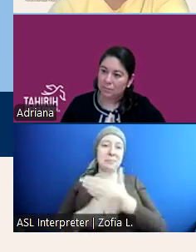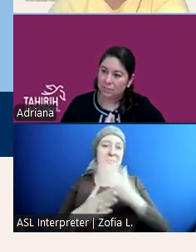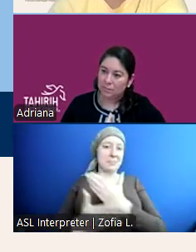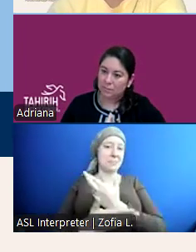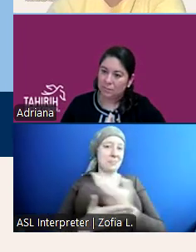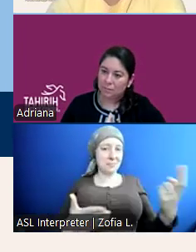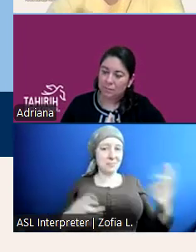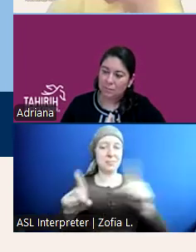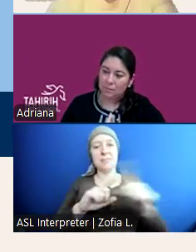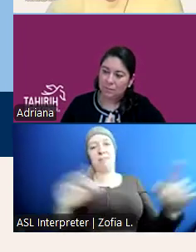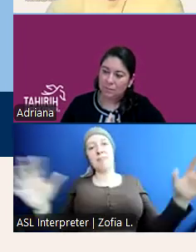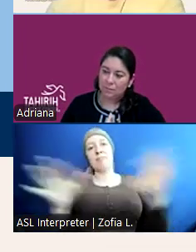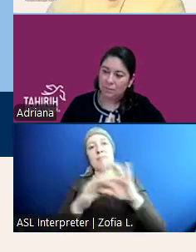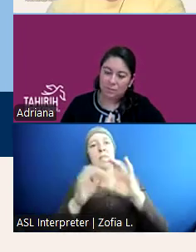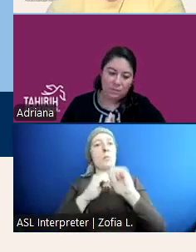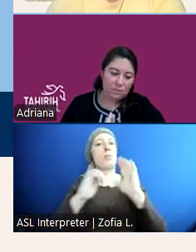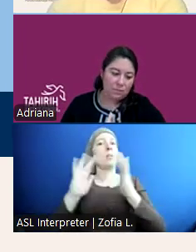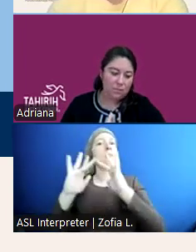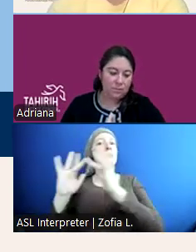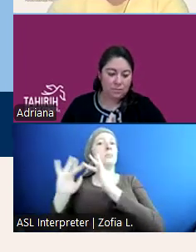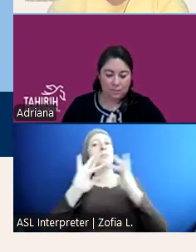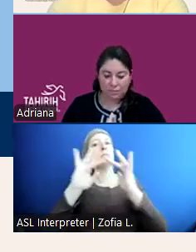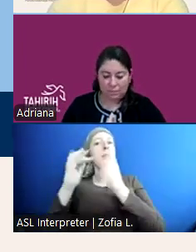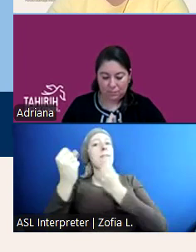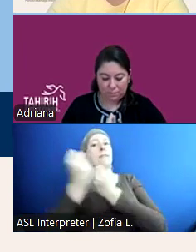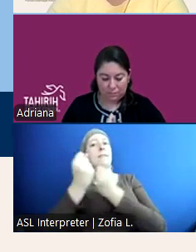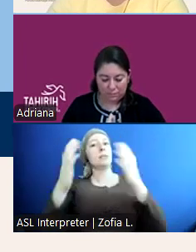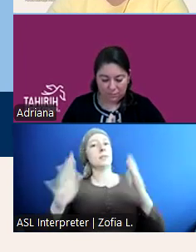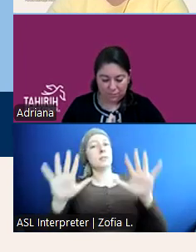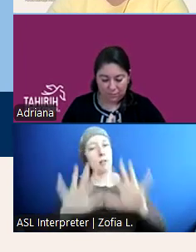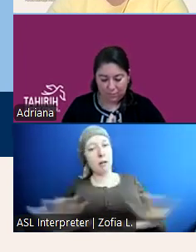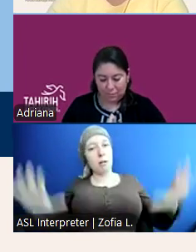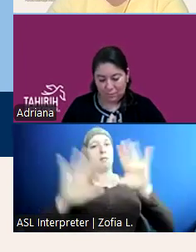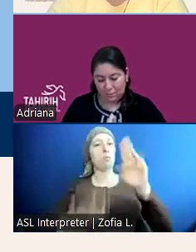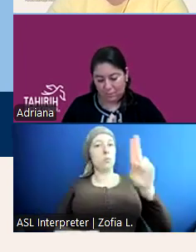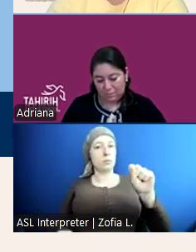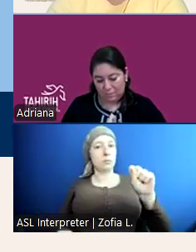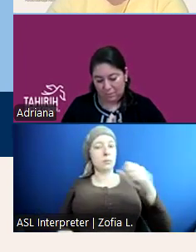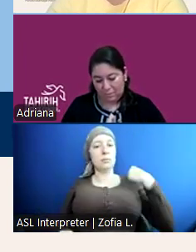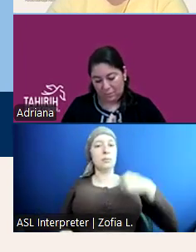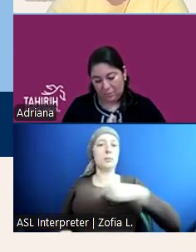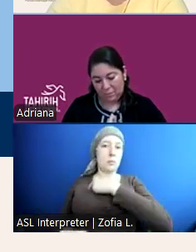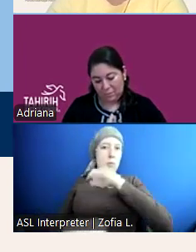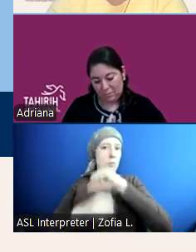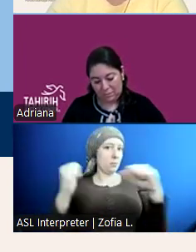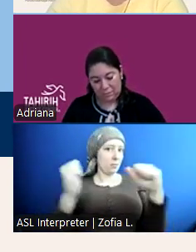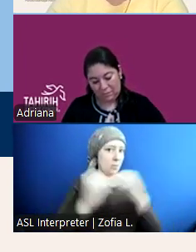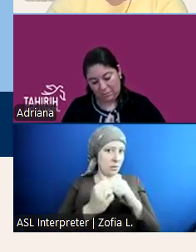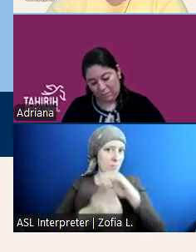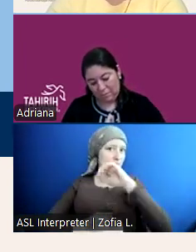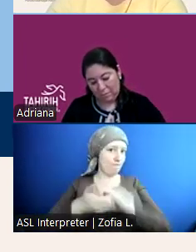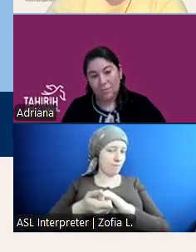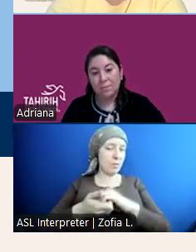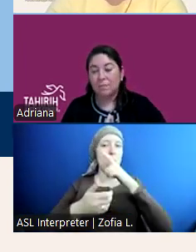to also connect with the network of advocates across the United States that we work with and who have a